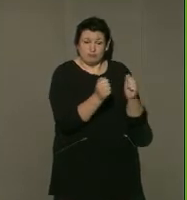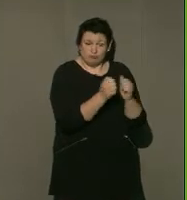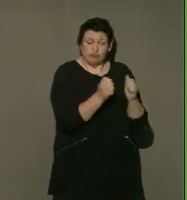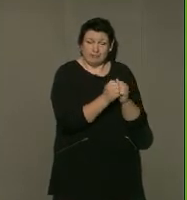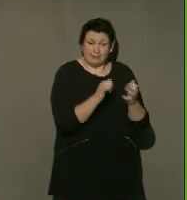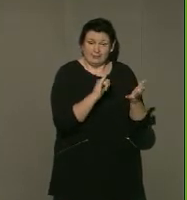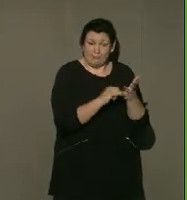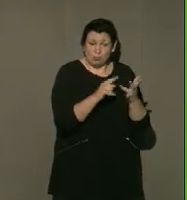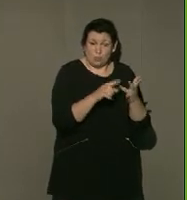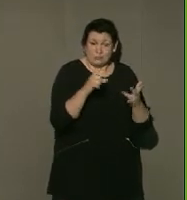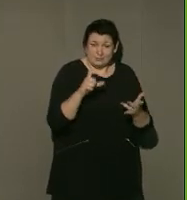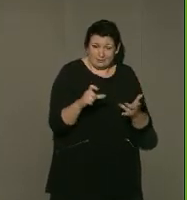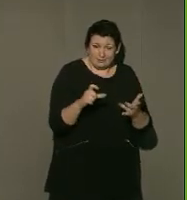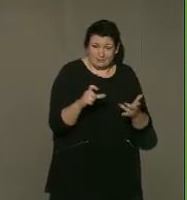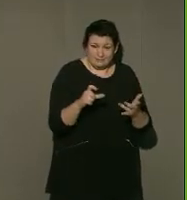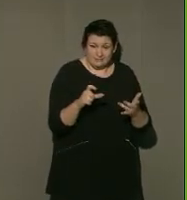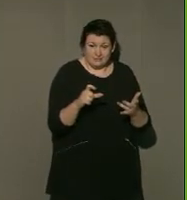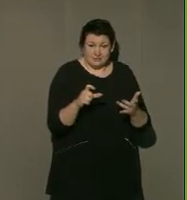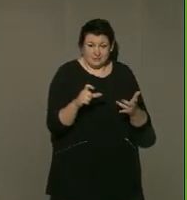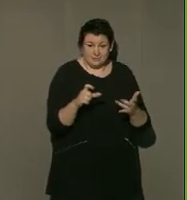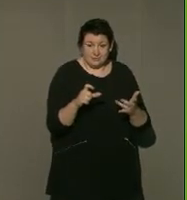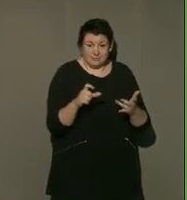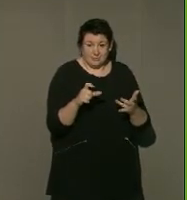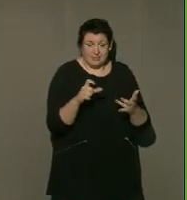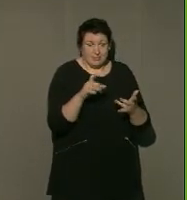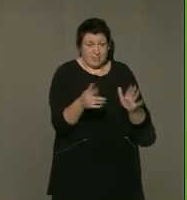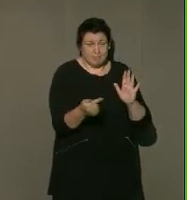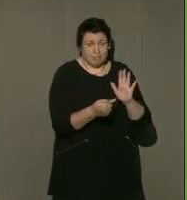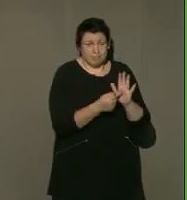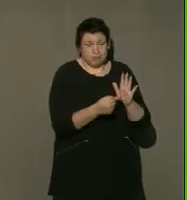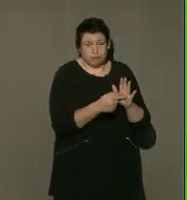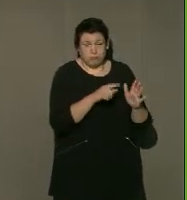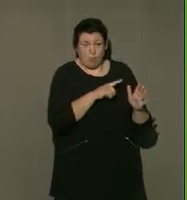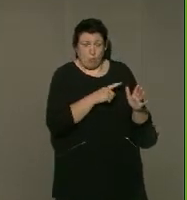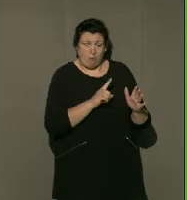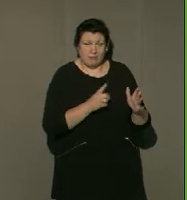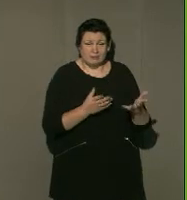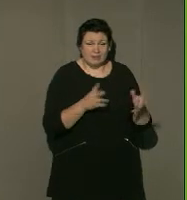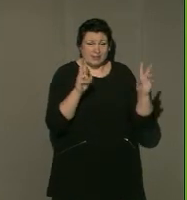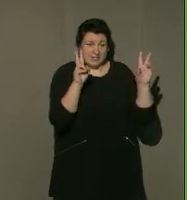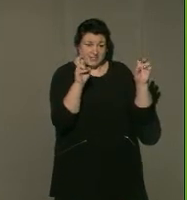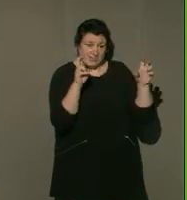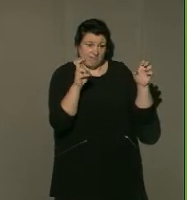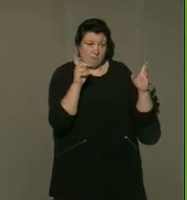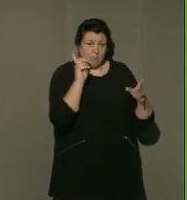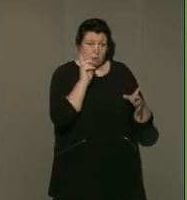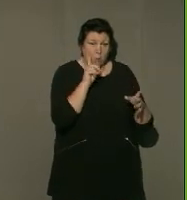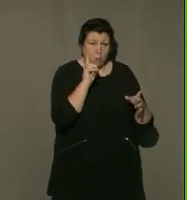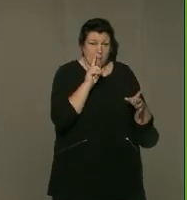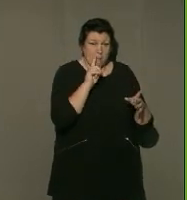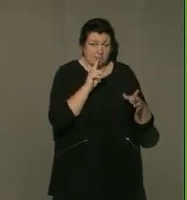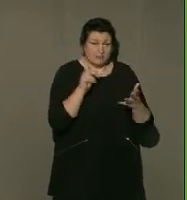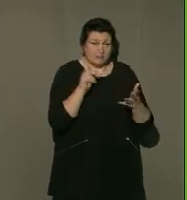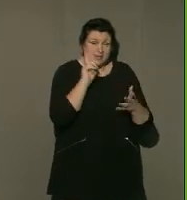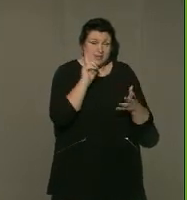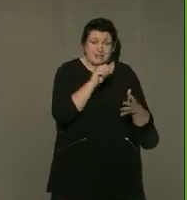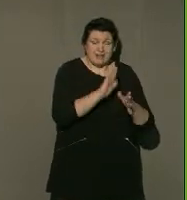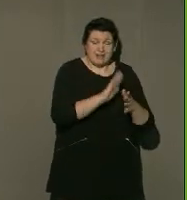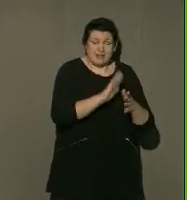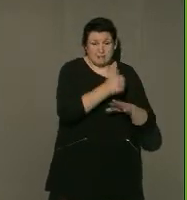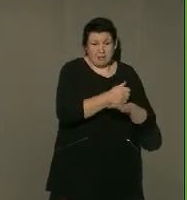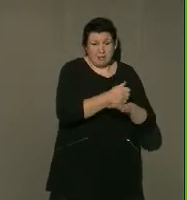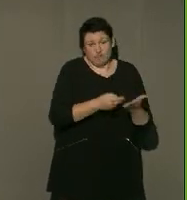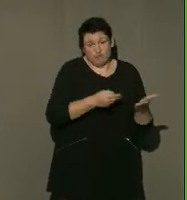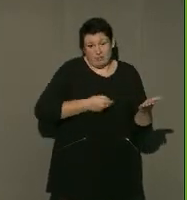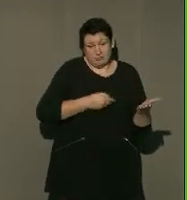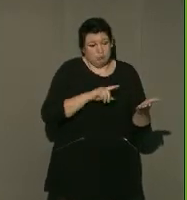was, and the significance was, in defining women's sex-based rights, as there is no current policy in